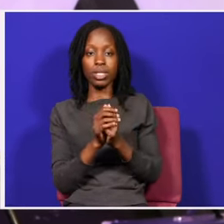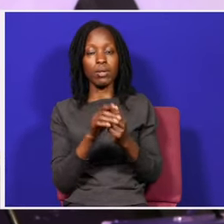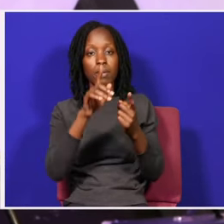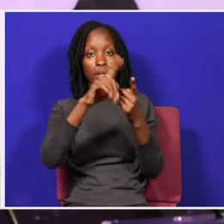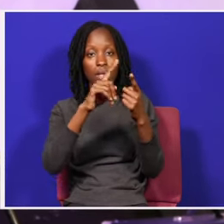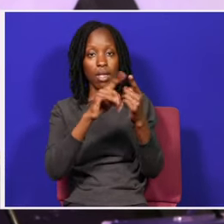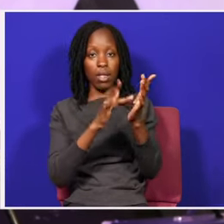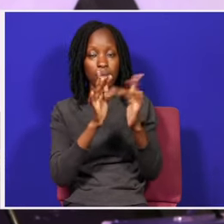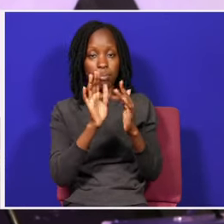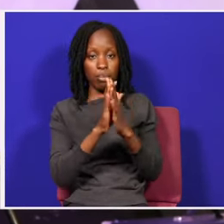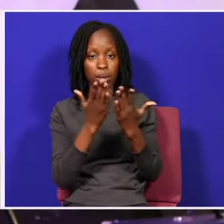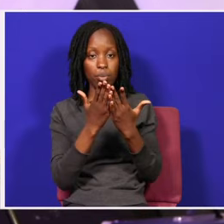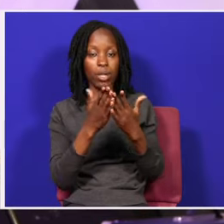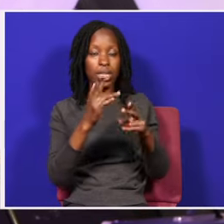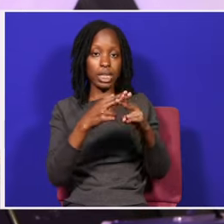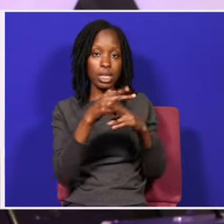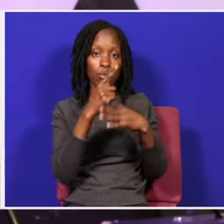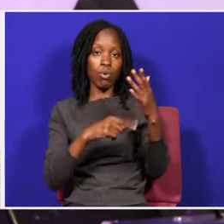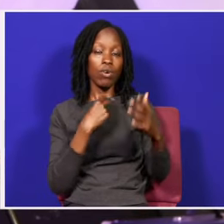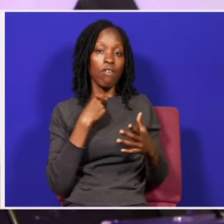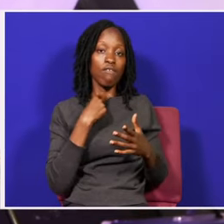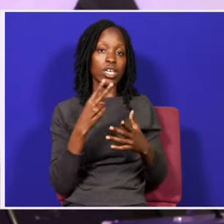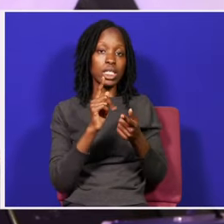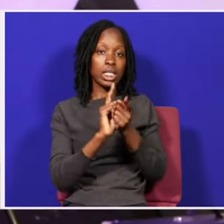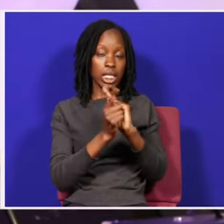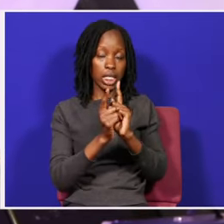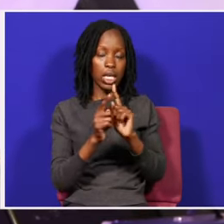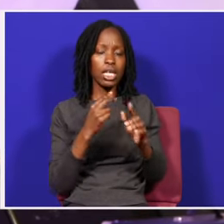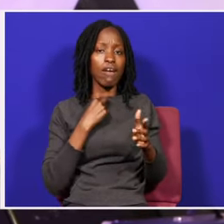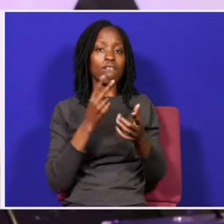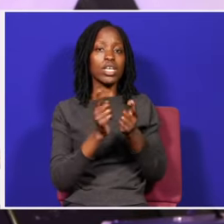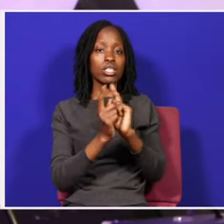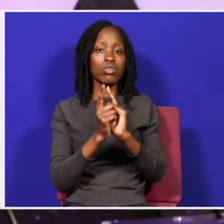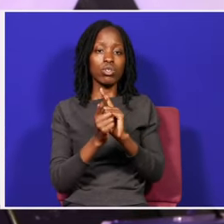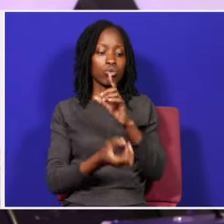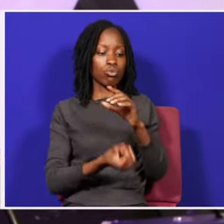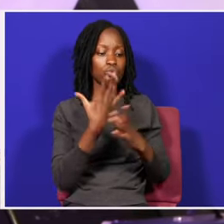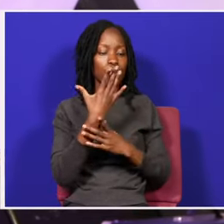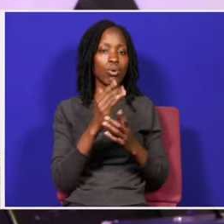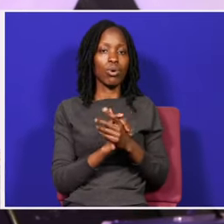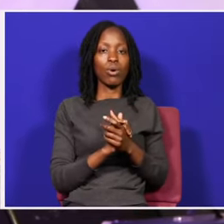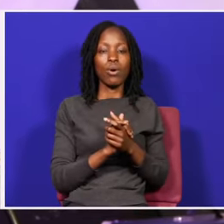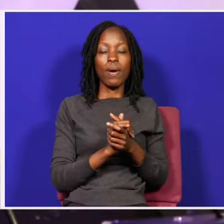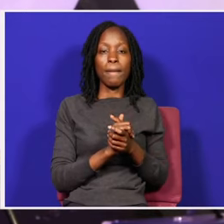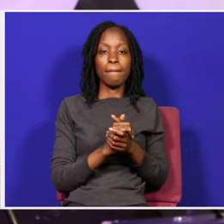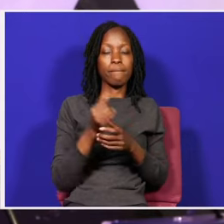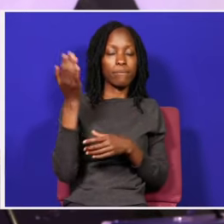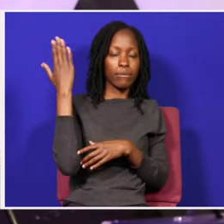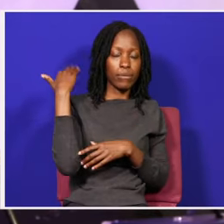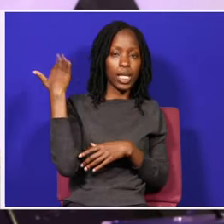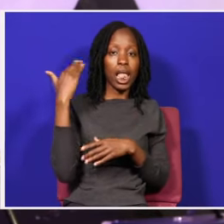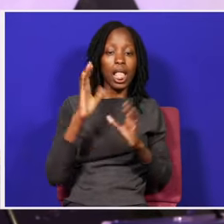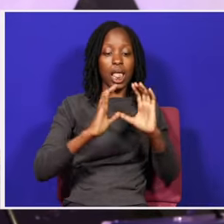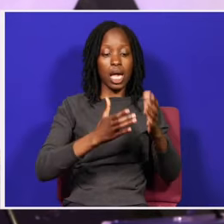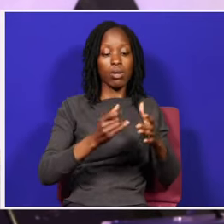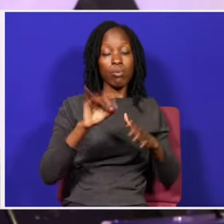The version I want to read from is called the Voice Translation. Voice Translation was put together in the early 20th century by